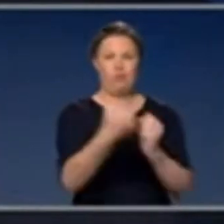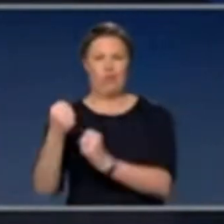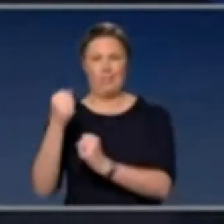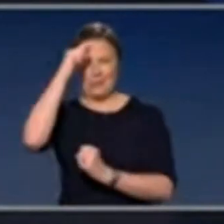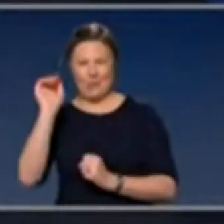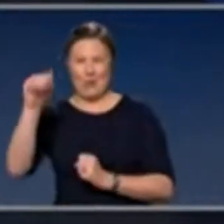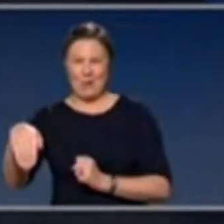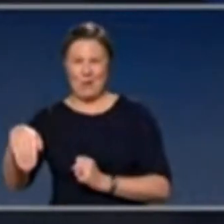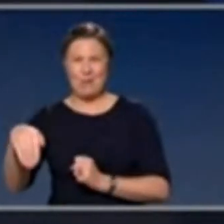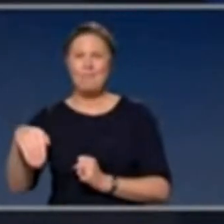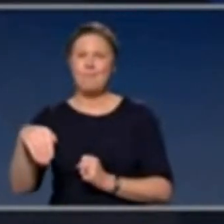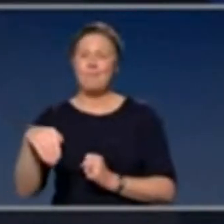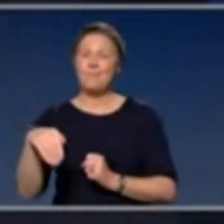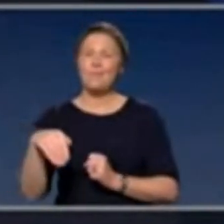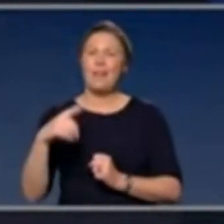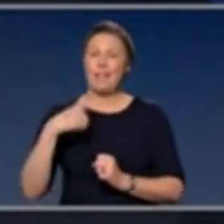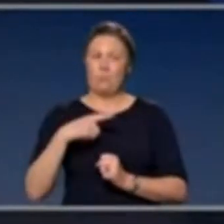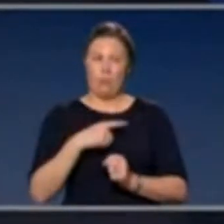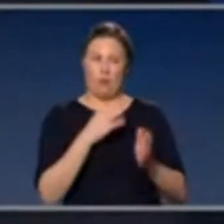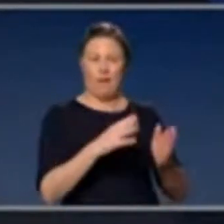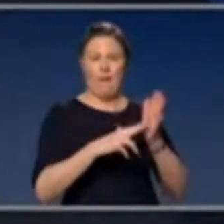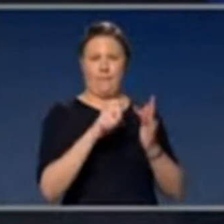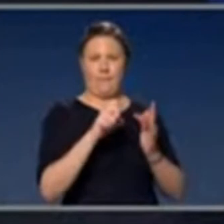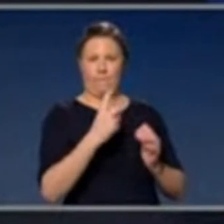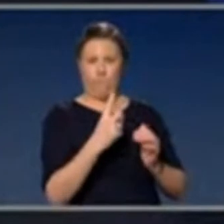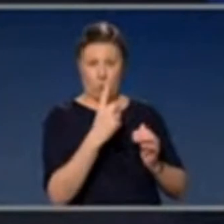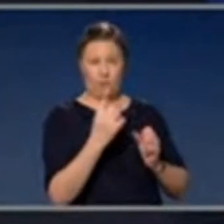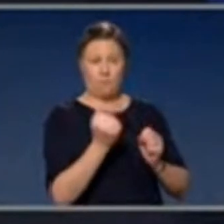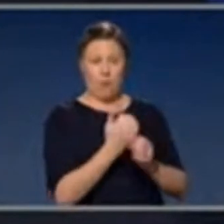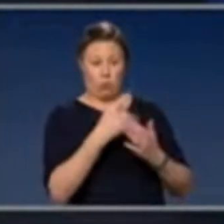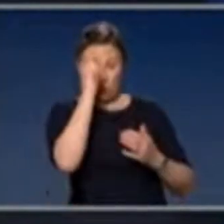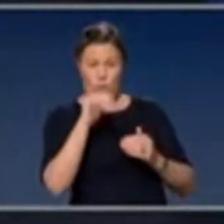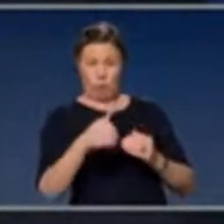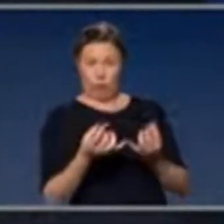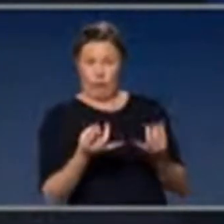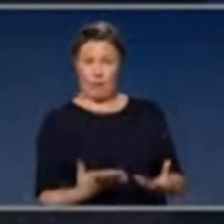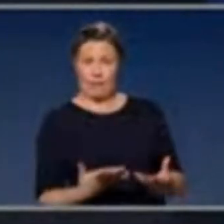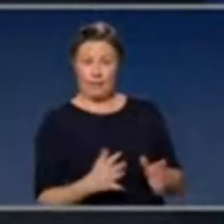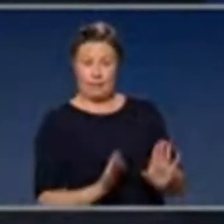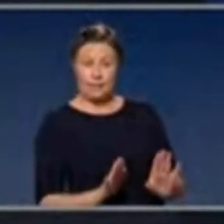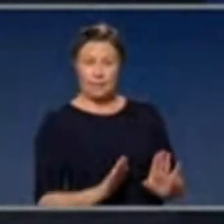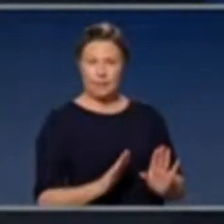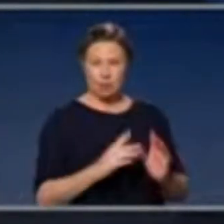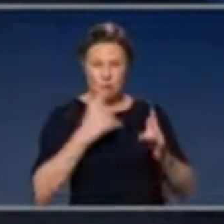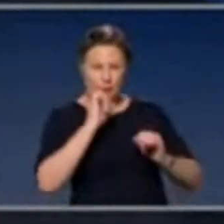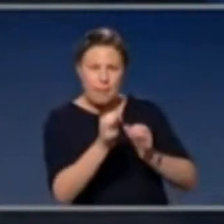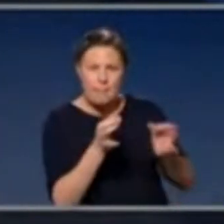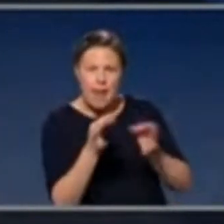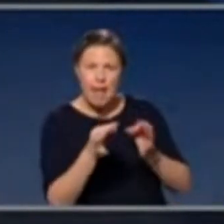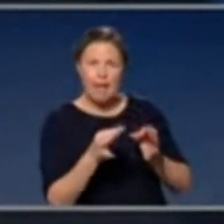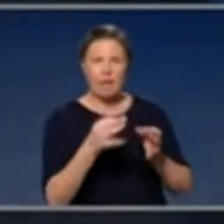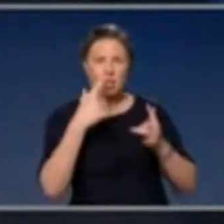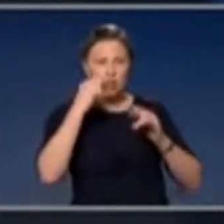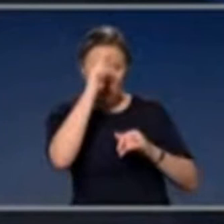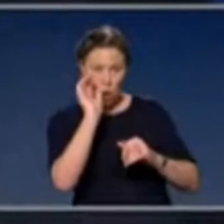want to make sure, firstly, at that point, that they are ready, and that's looking at all of the plans, the training of